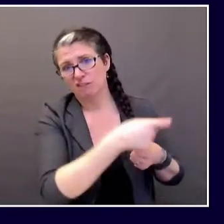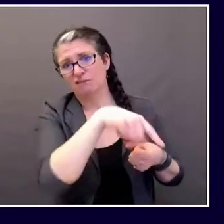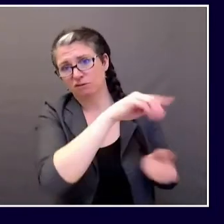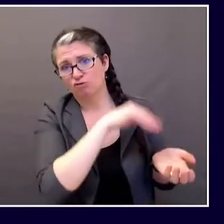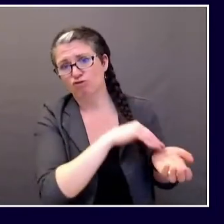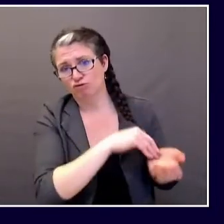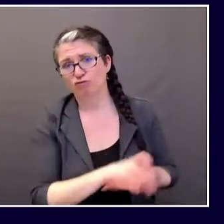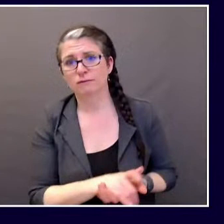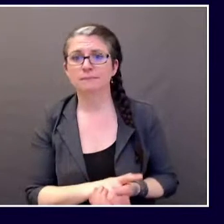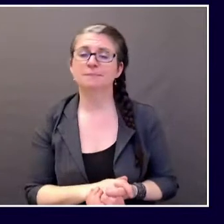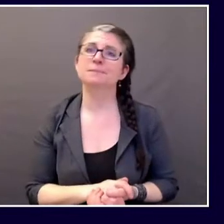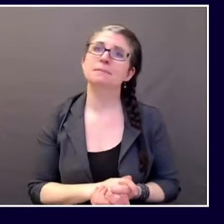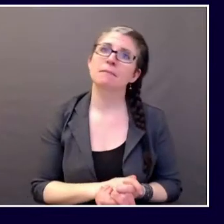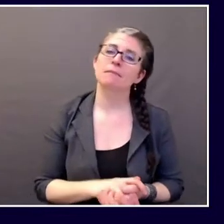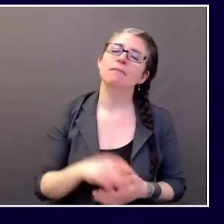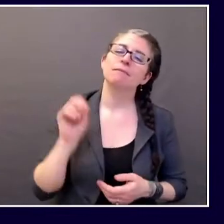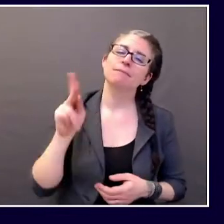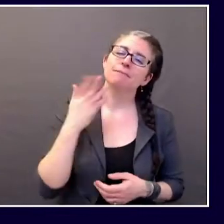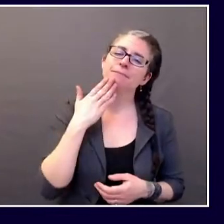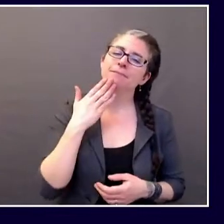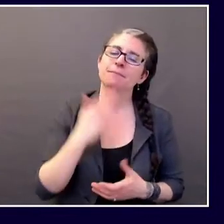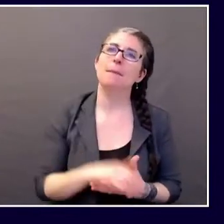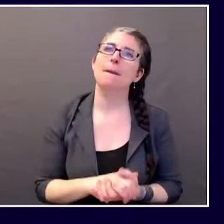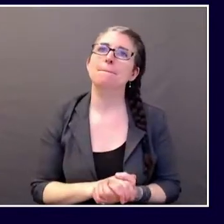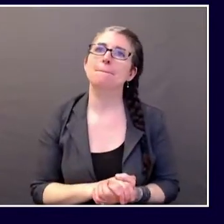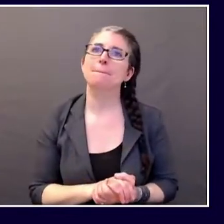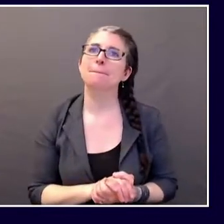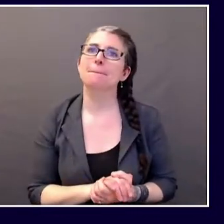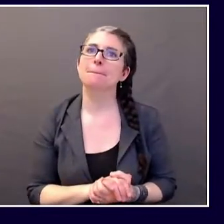turn back to Evan. Evan, you with us?